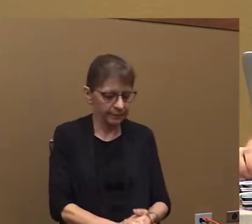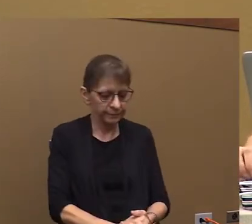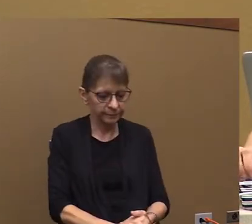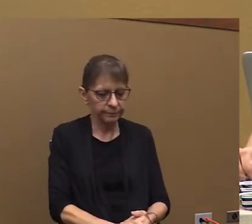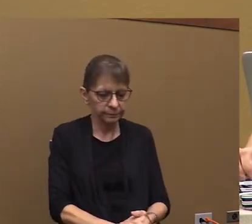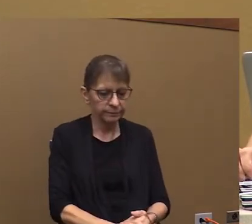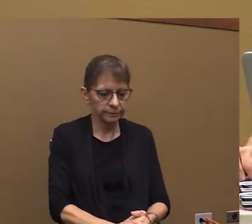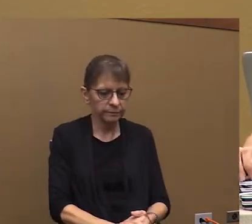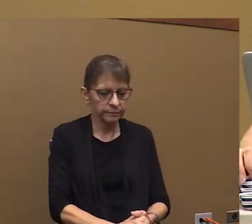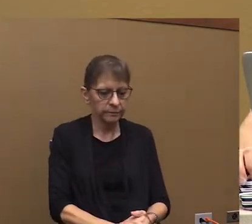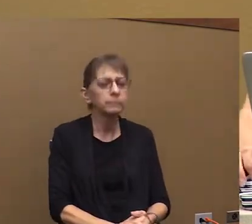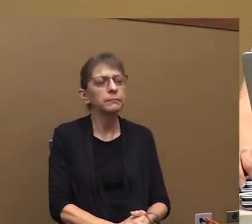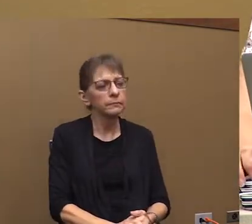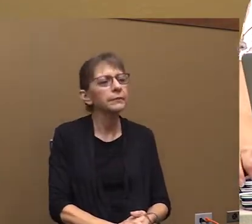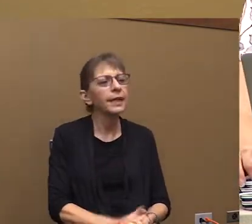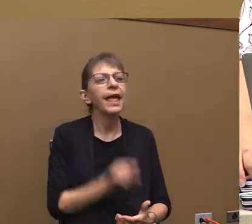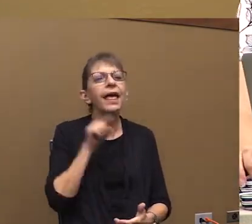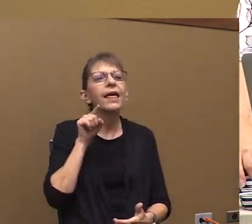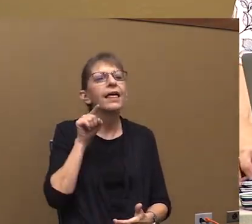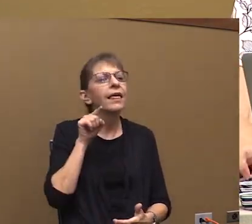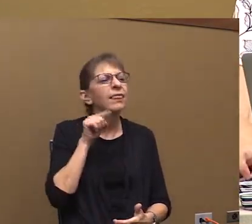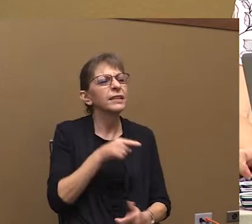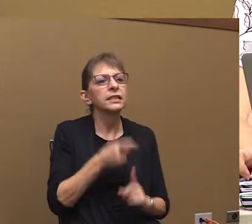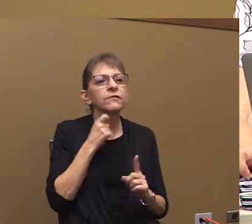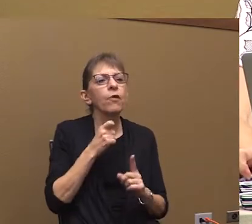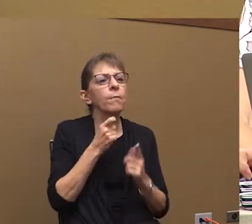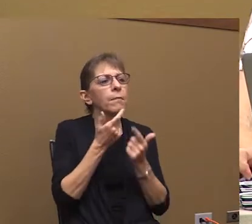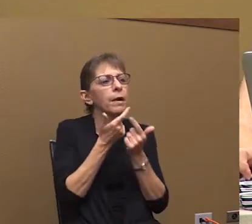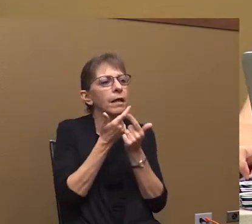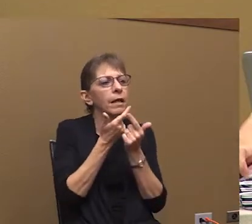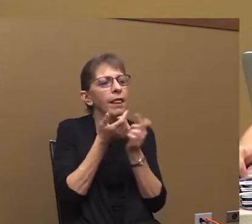they're just frustrated. And how do we see that?